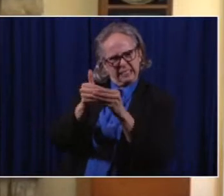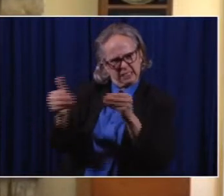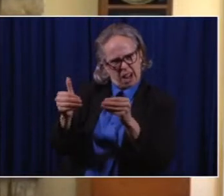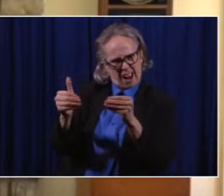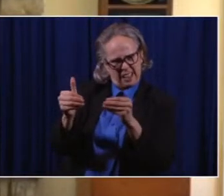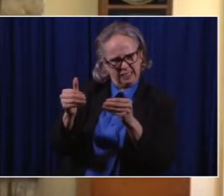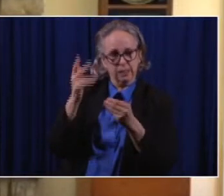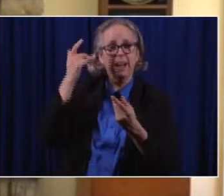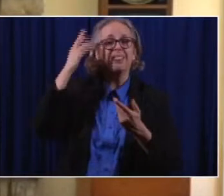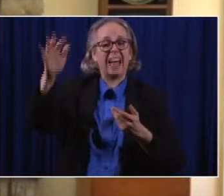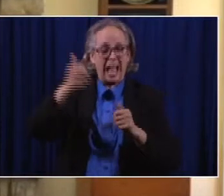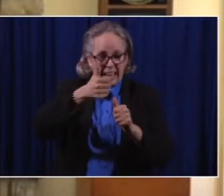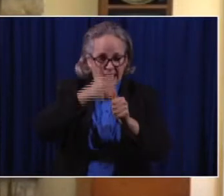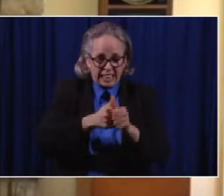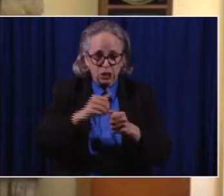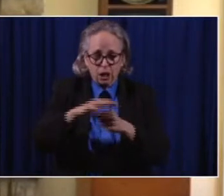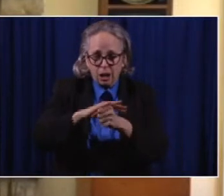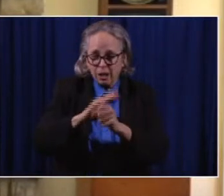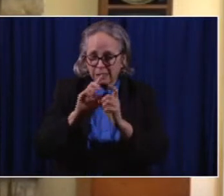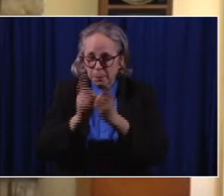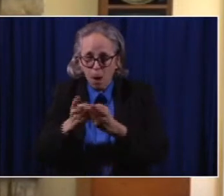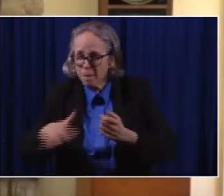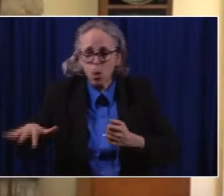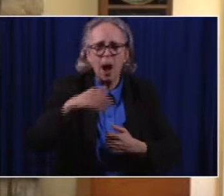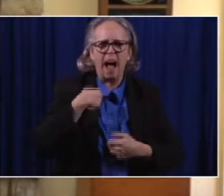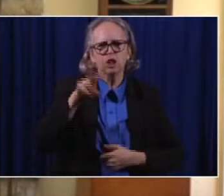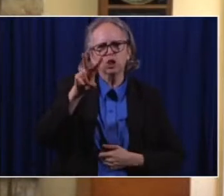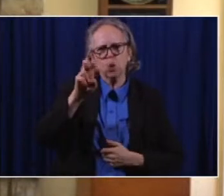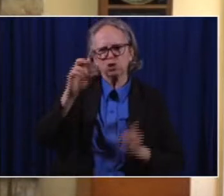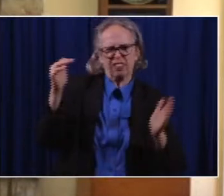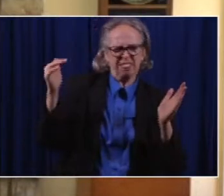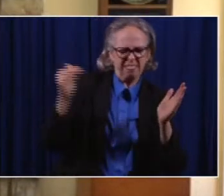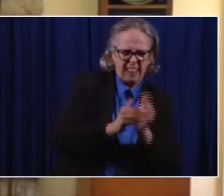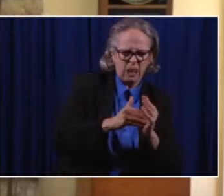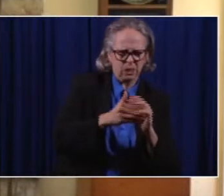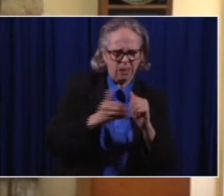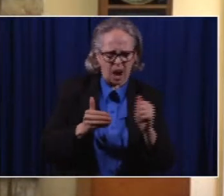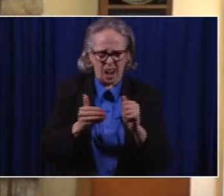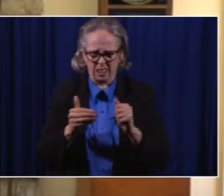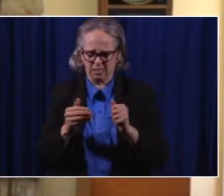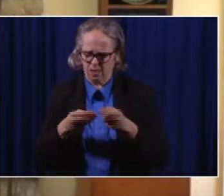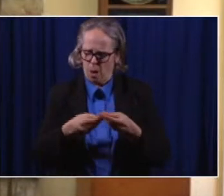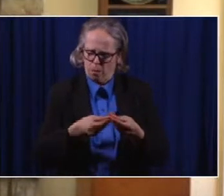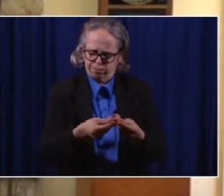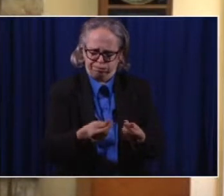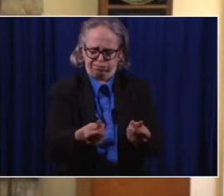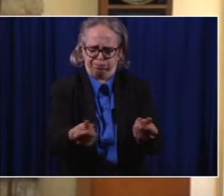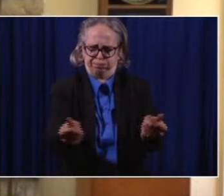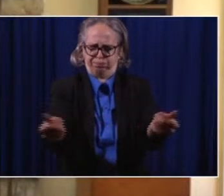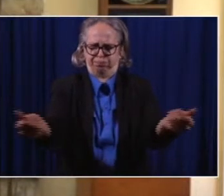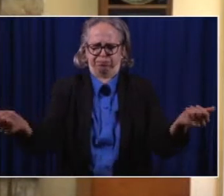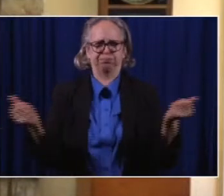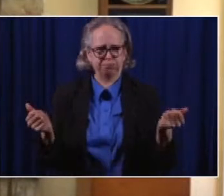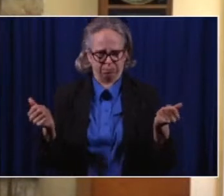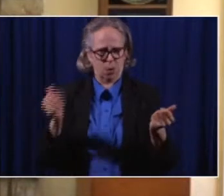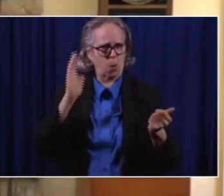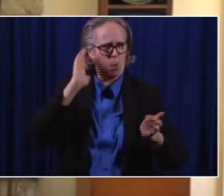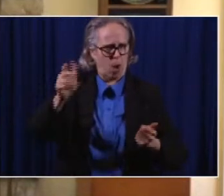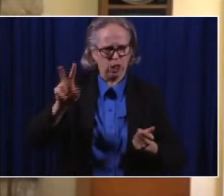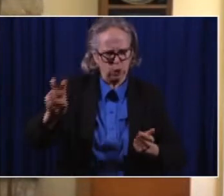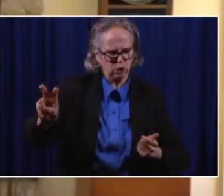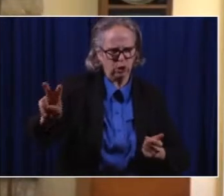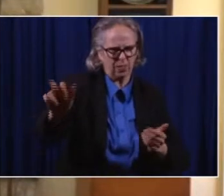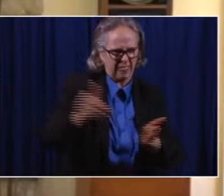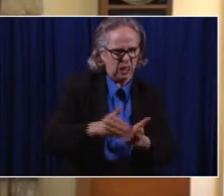departments. Each department will receive $200,000. And they will have flexibility to determine how best